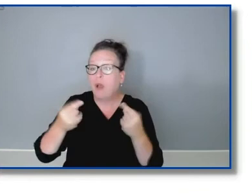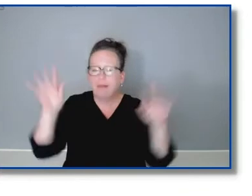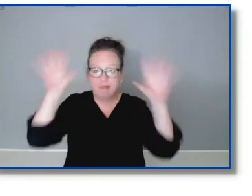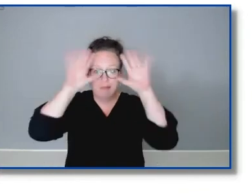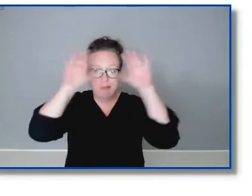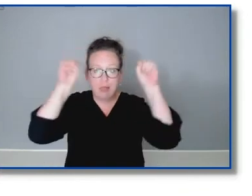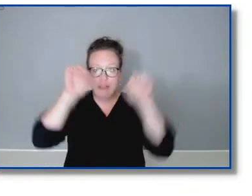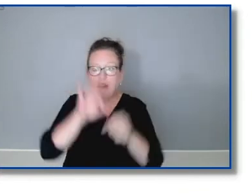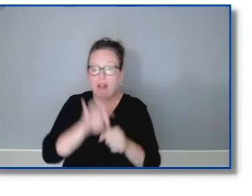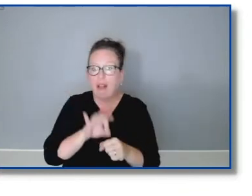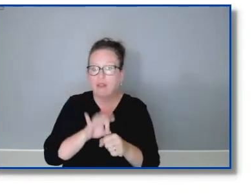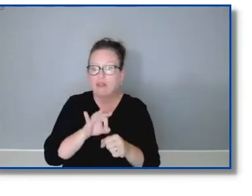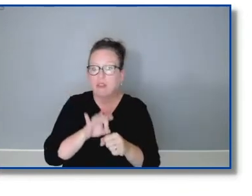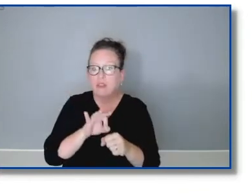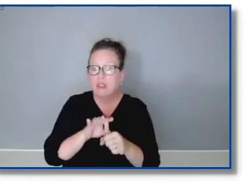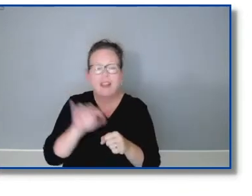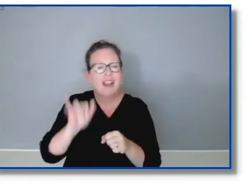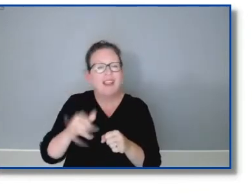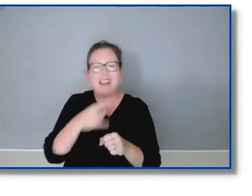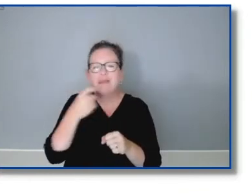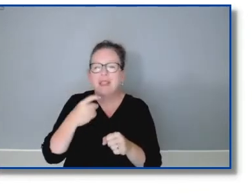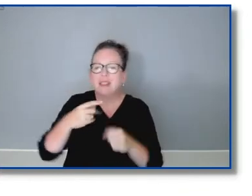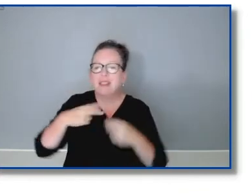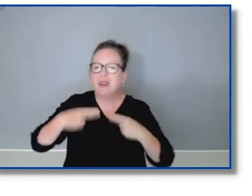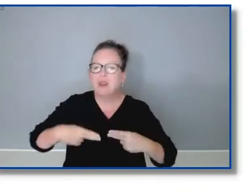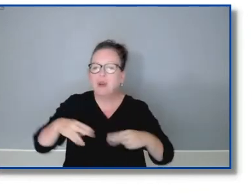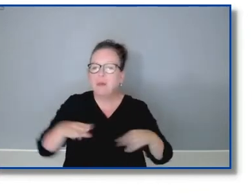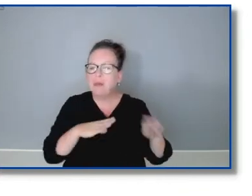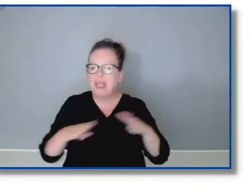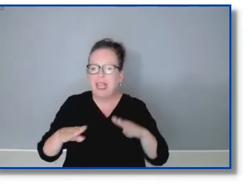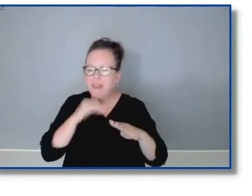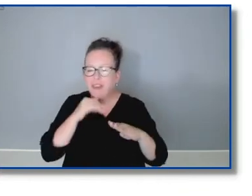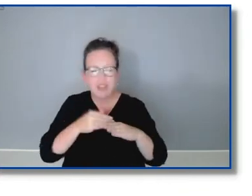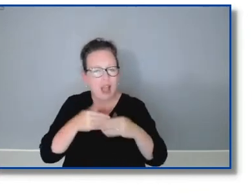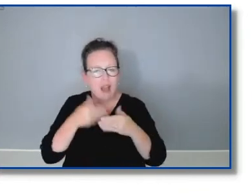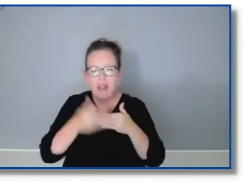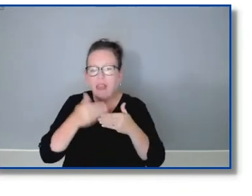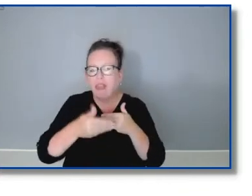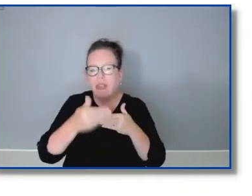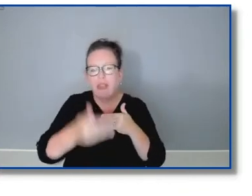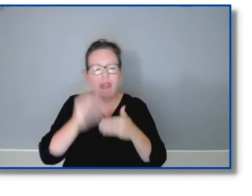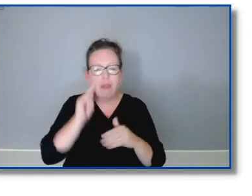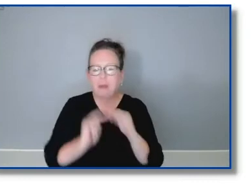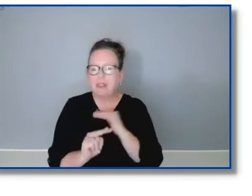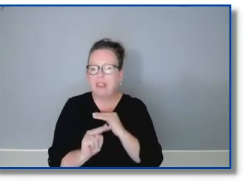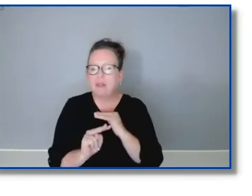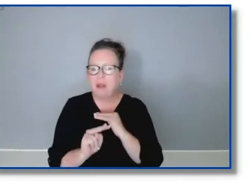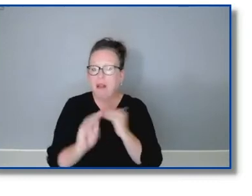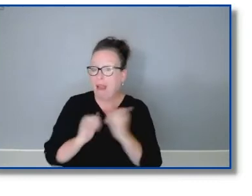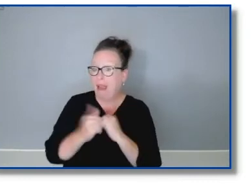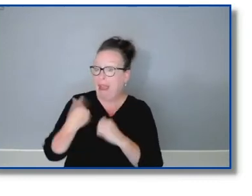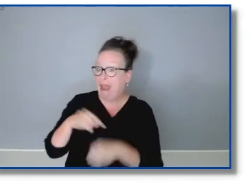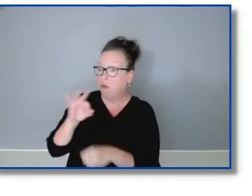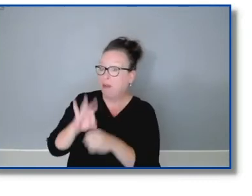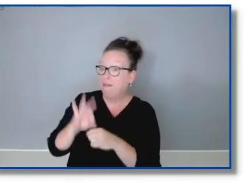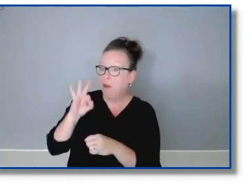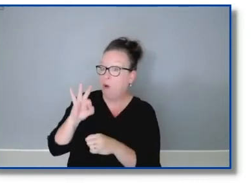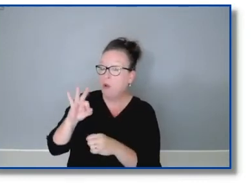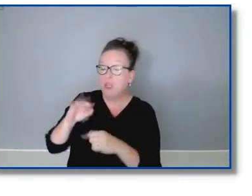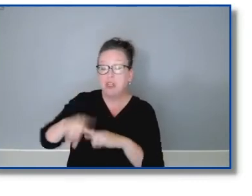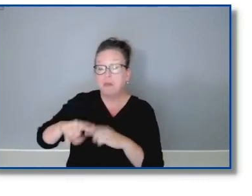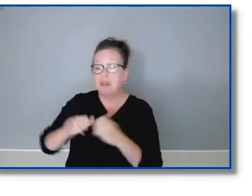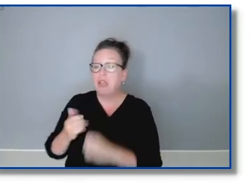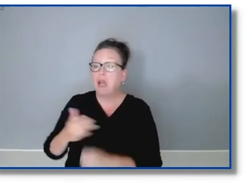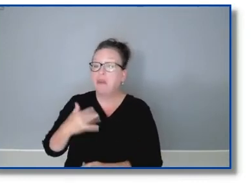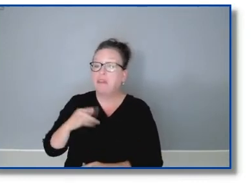human behavior is highly irrational. The way that we, for example, vote in elections, it depends on the weather on a given day, depends on what day of the